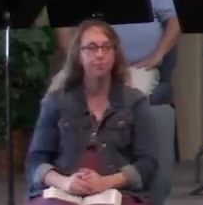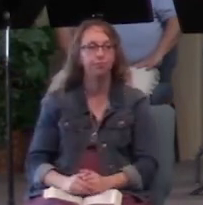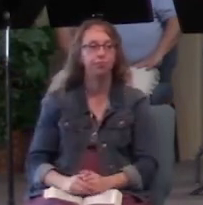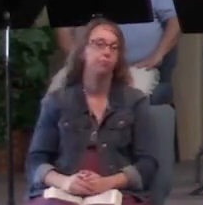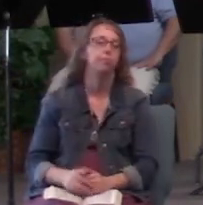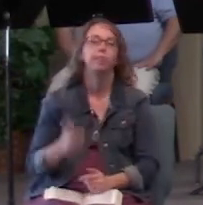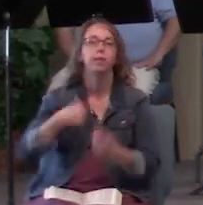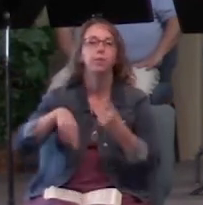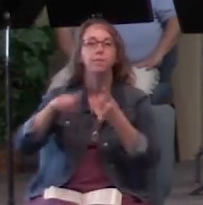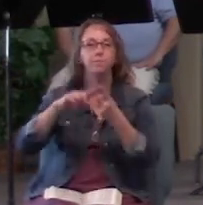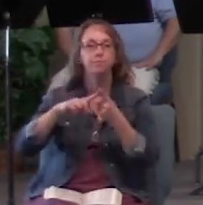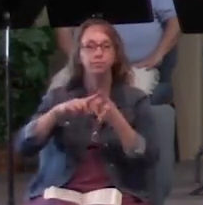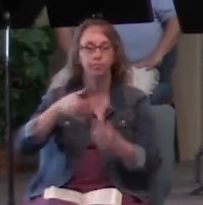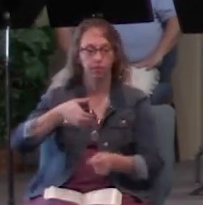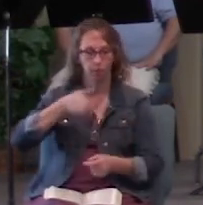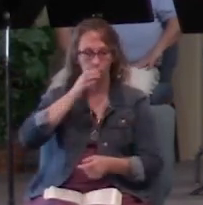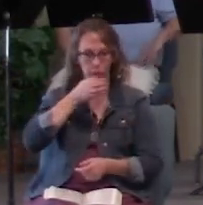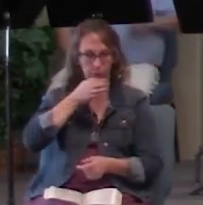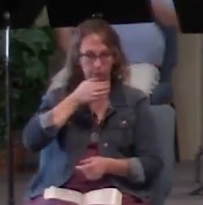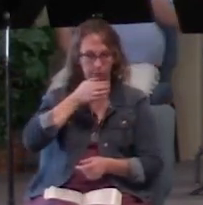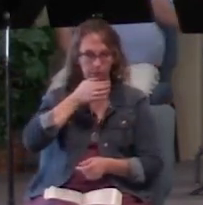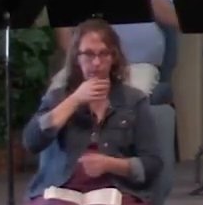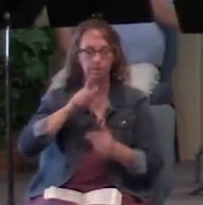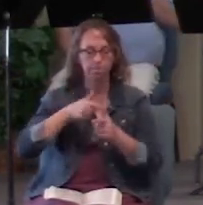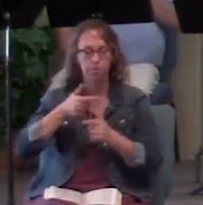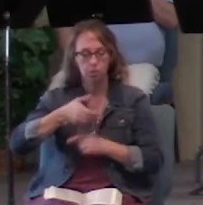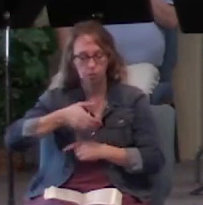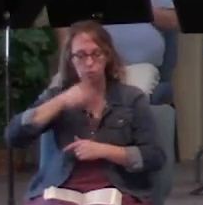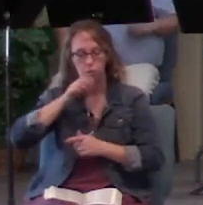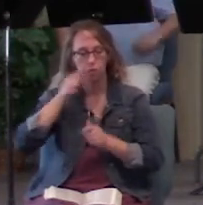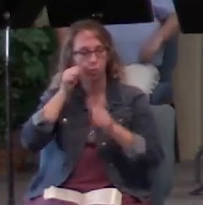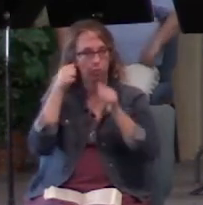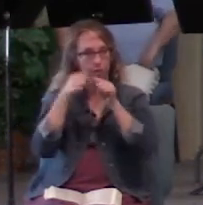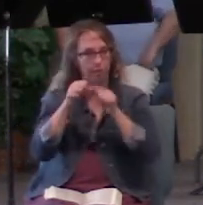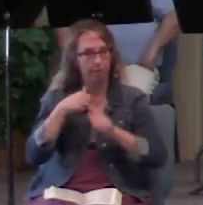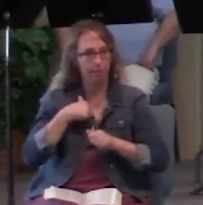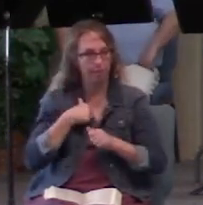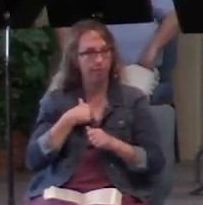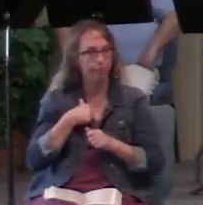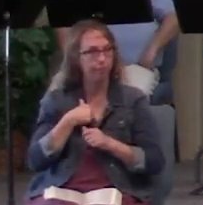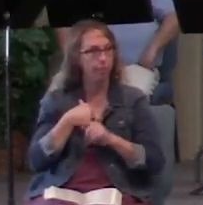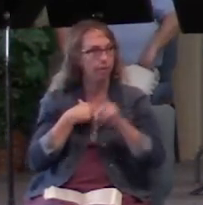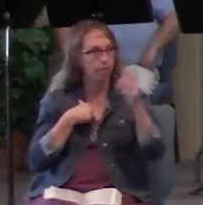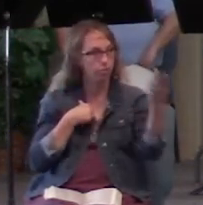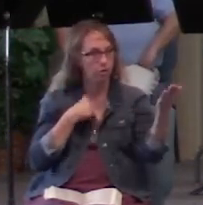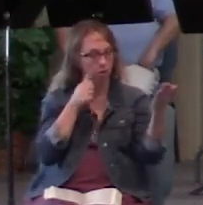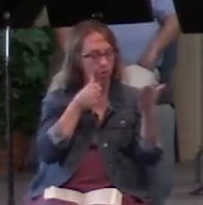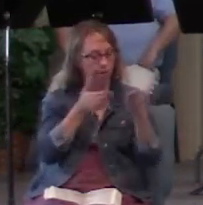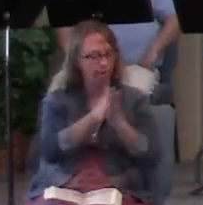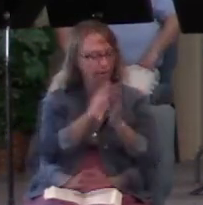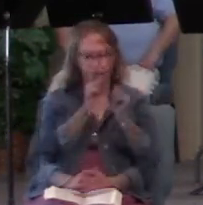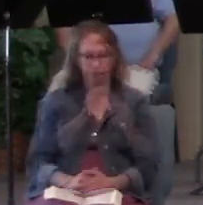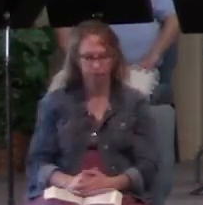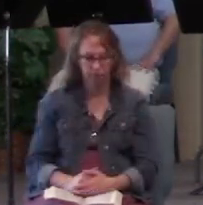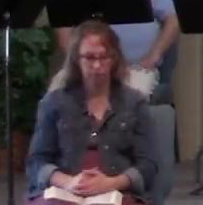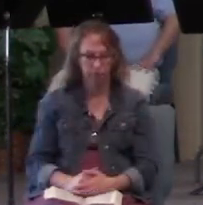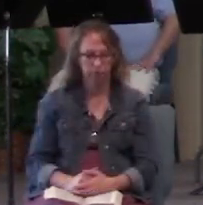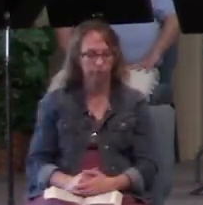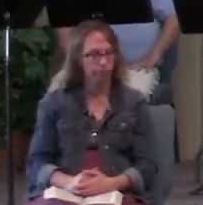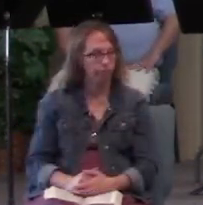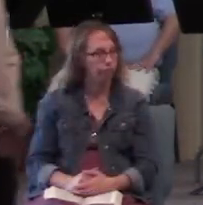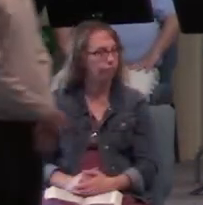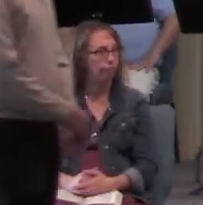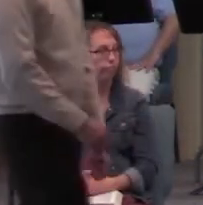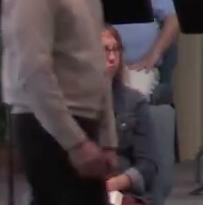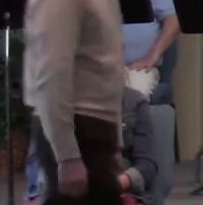And when you drink it in remembrance of me." Charles, would you ask the Lord to bless this cup?